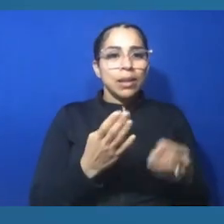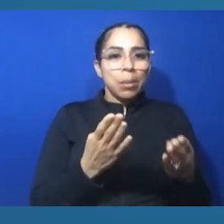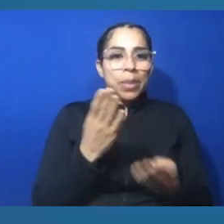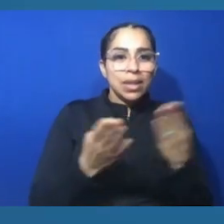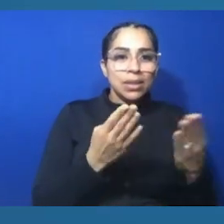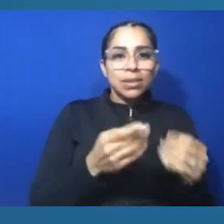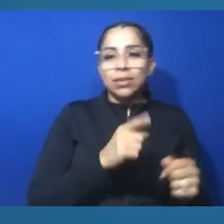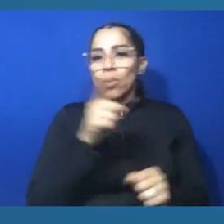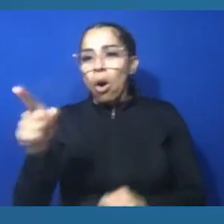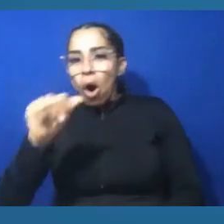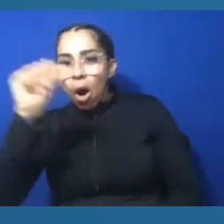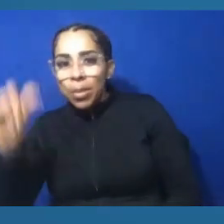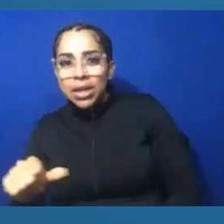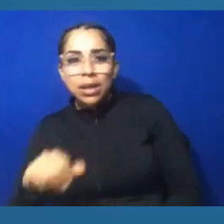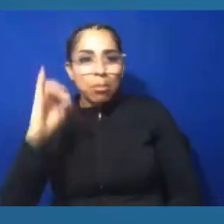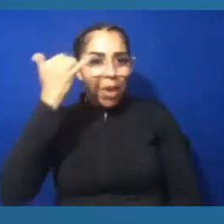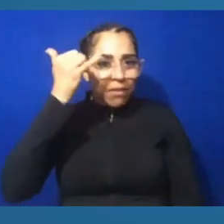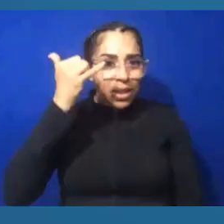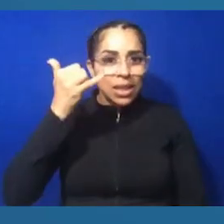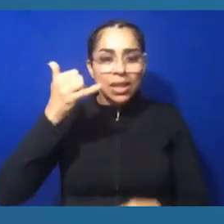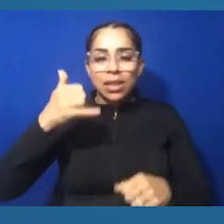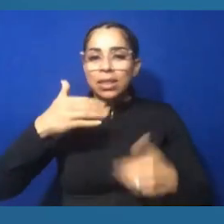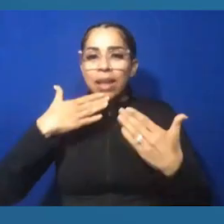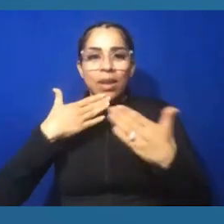bids, who all came together. Thank you for doing that.